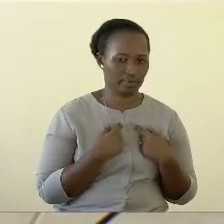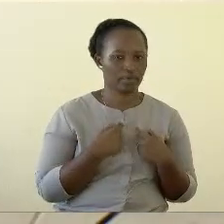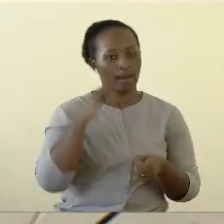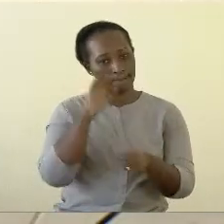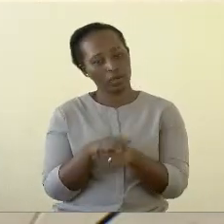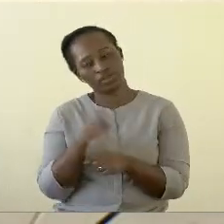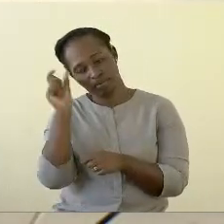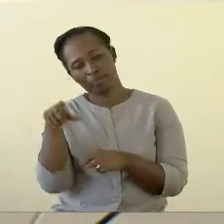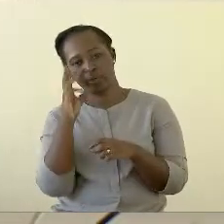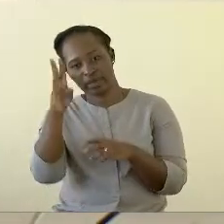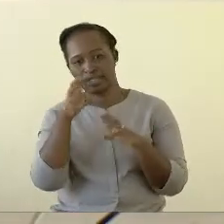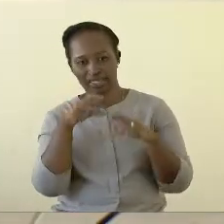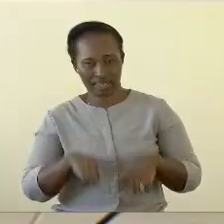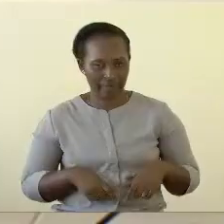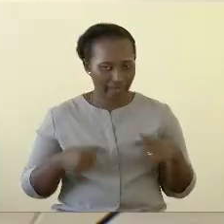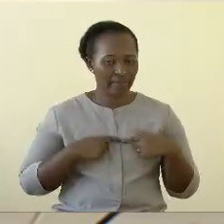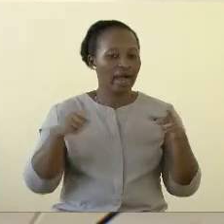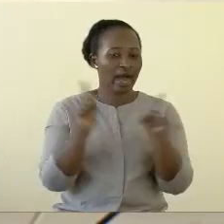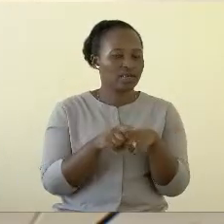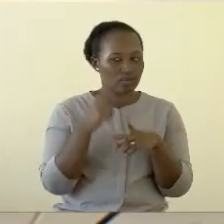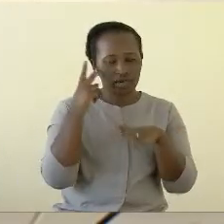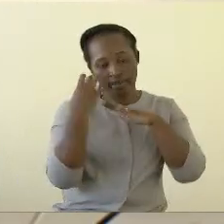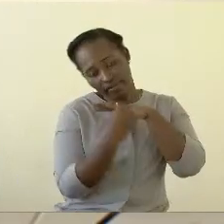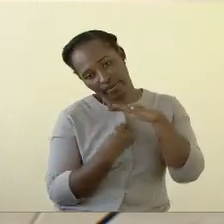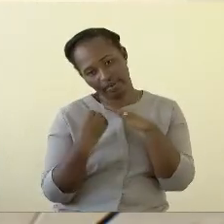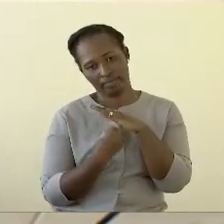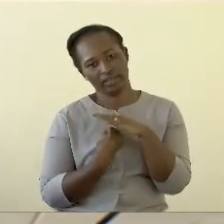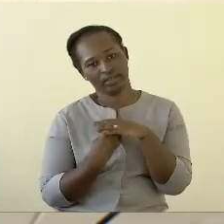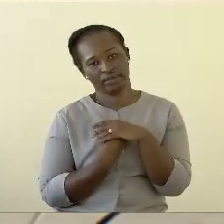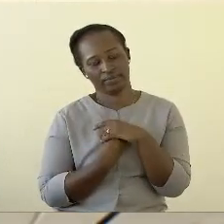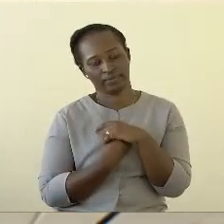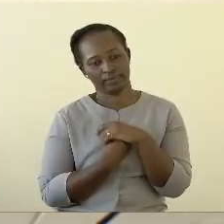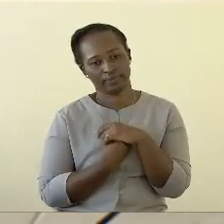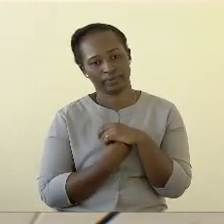survive, as determined by the environment.